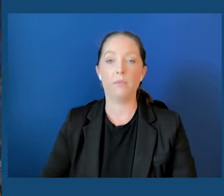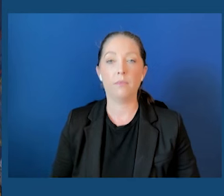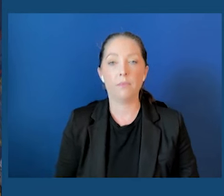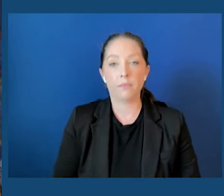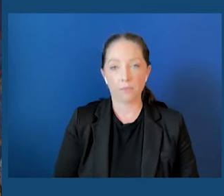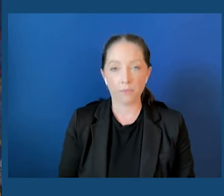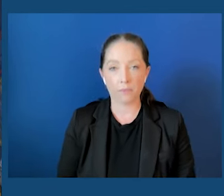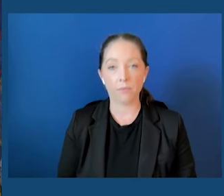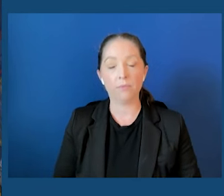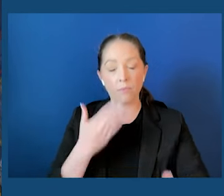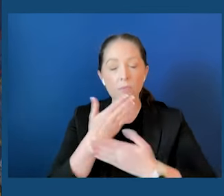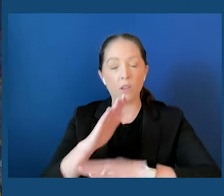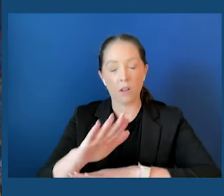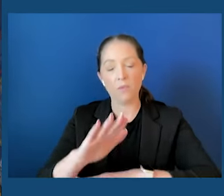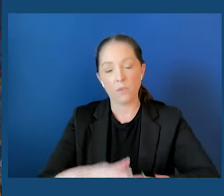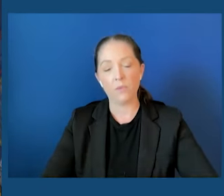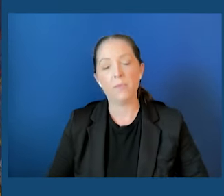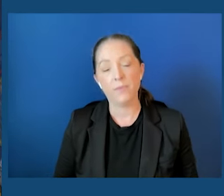Good afternoon.